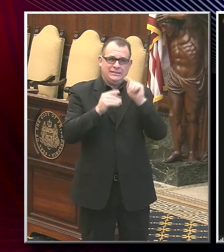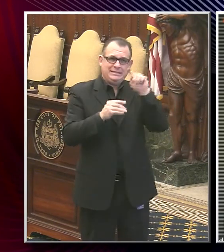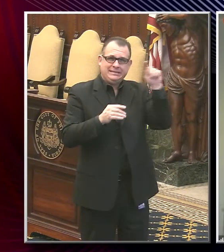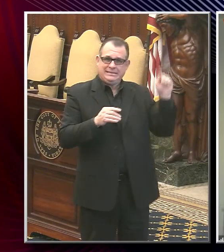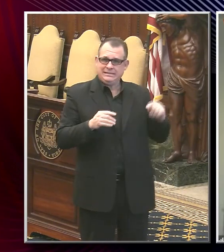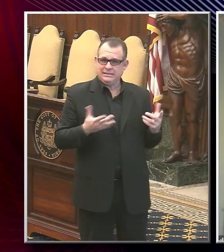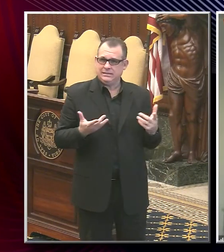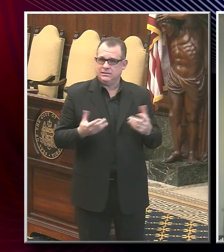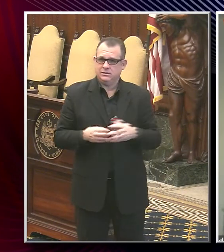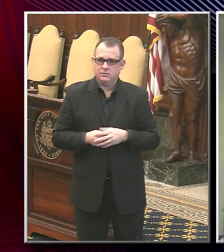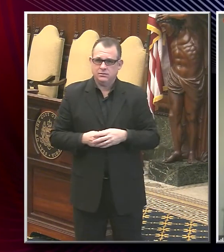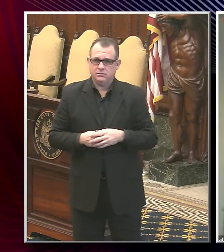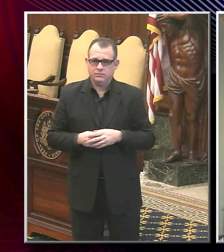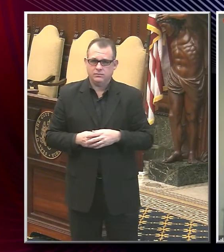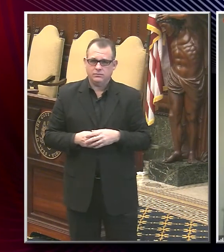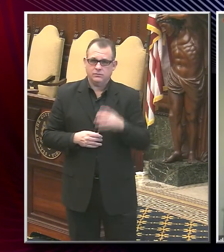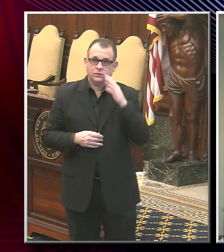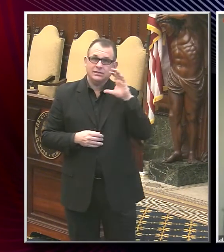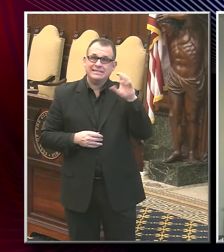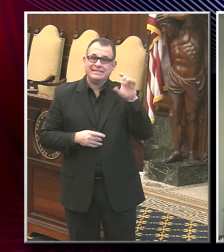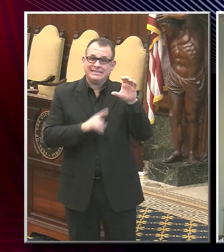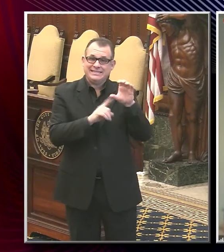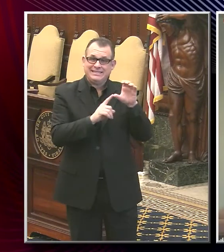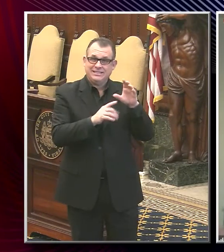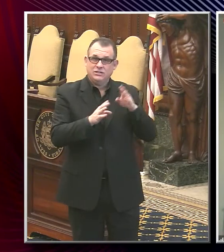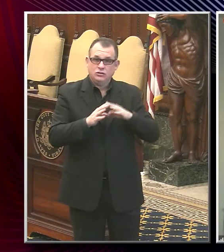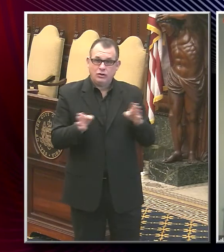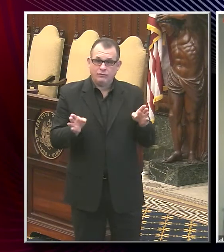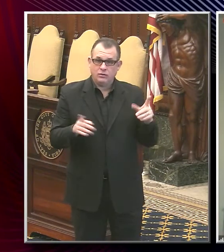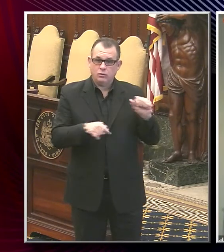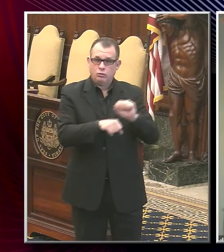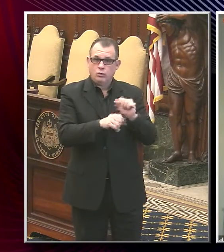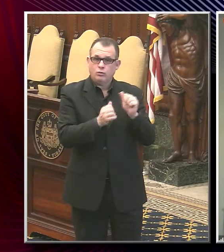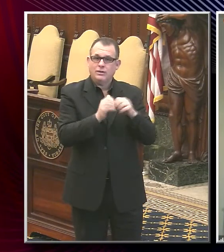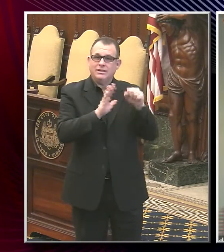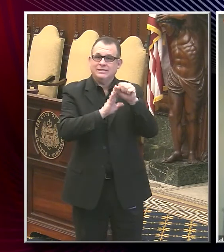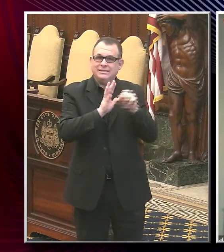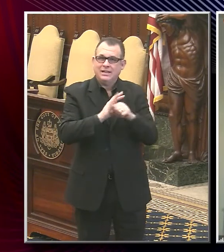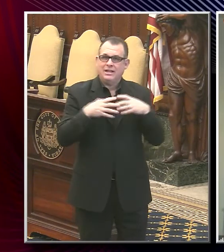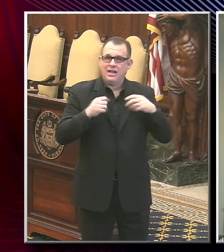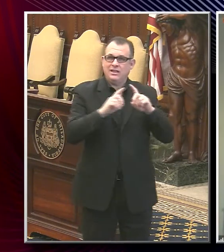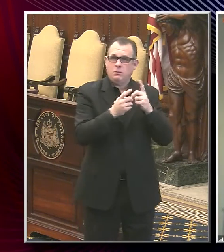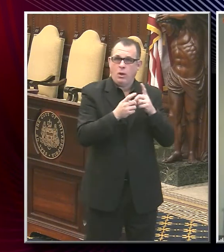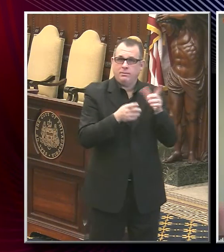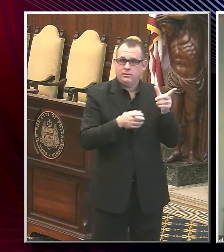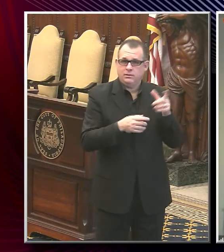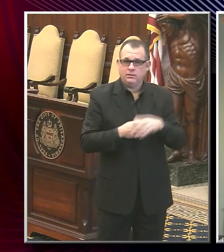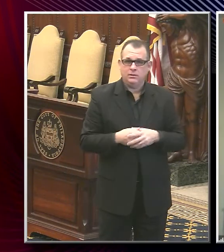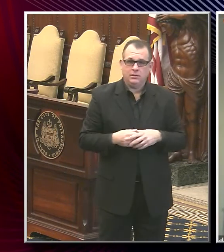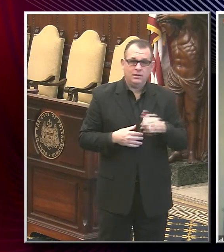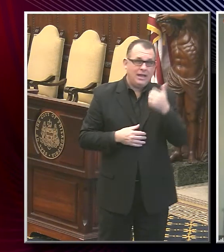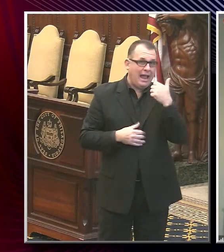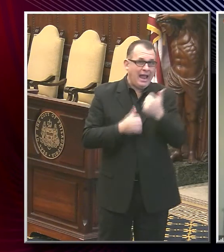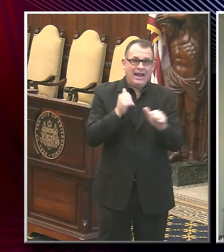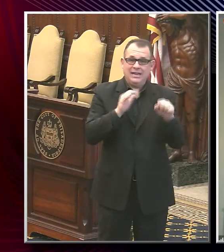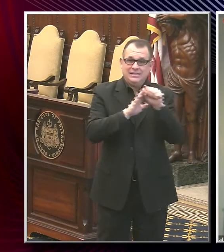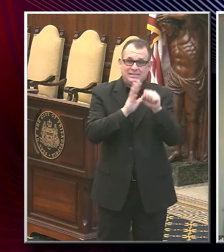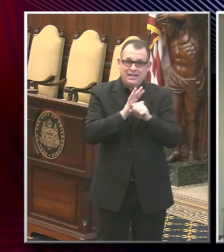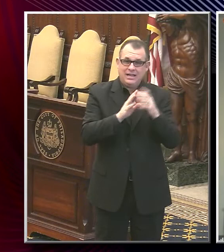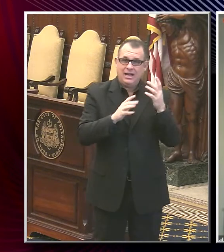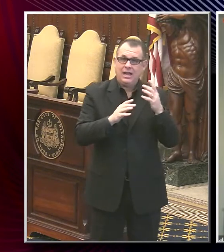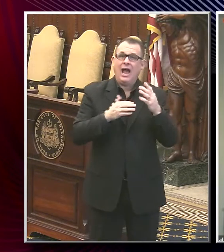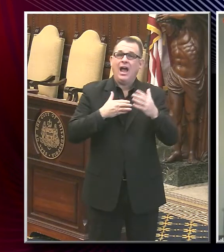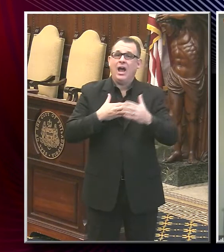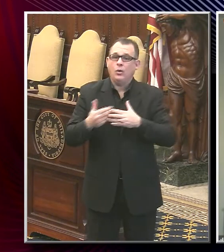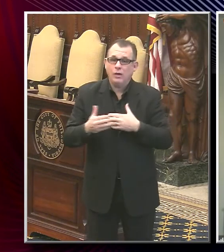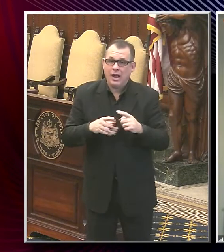cities? So the CDC in general works with state health departments in every state in the nation.